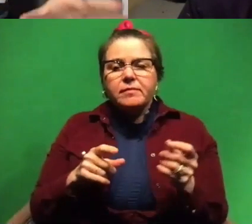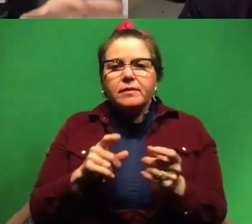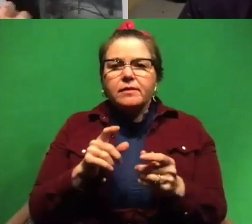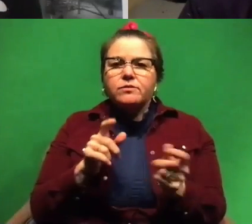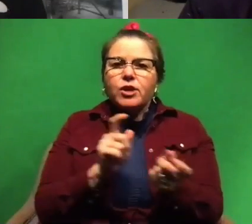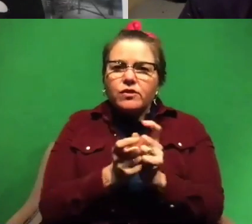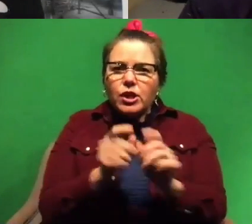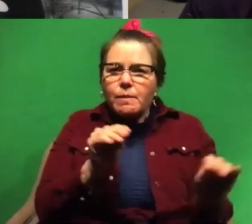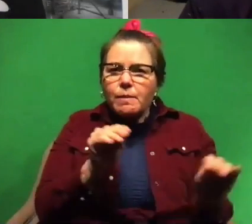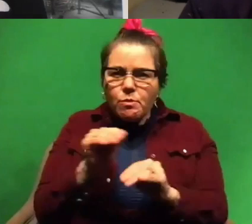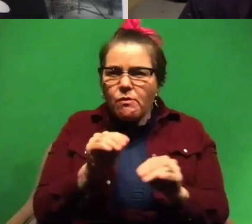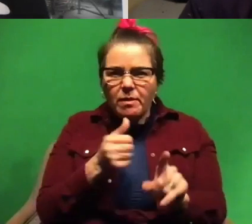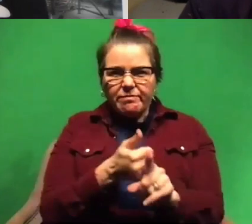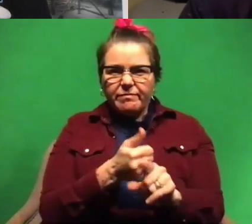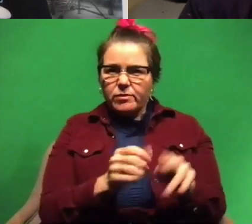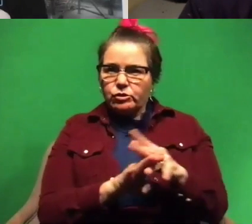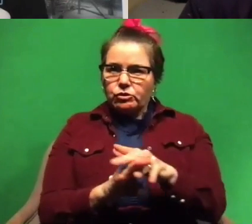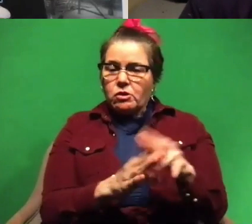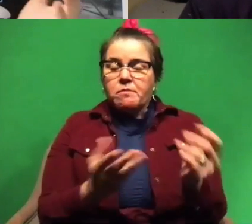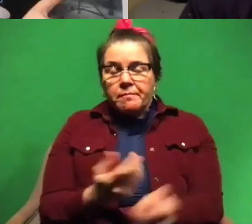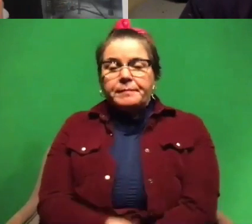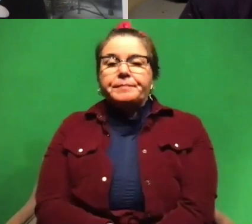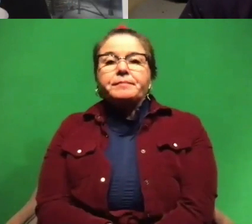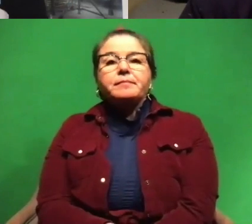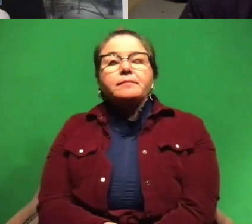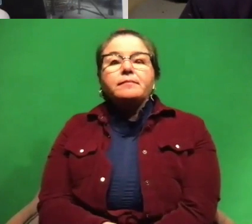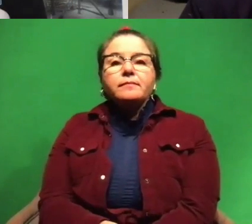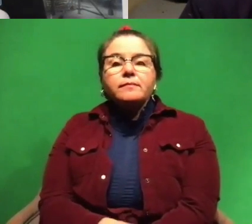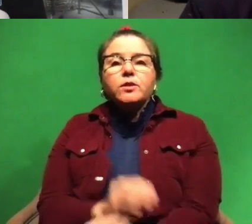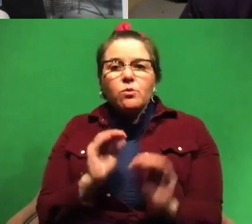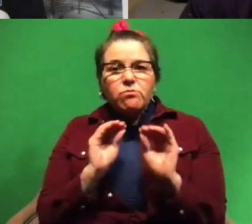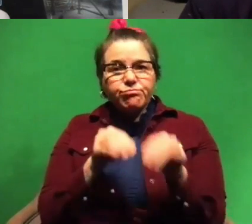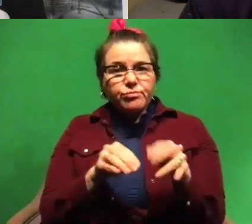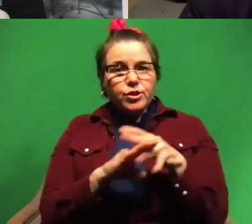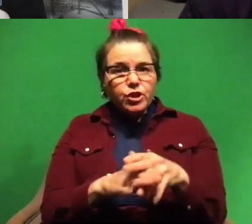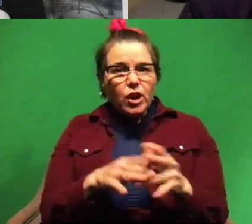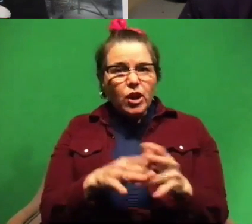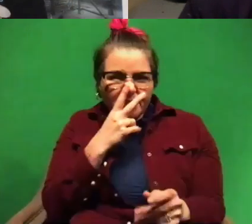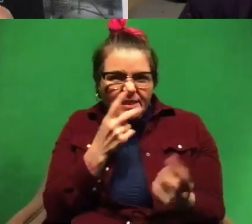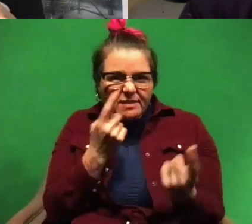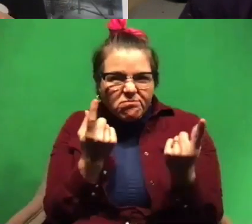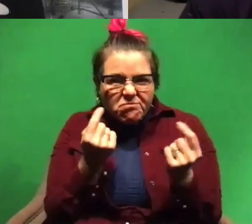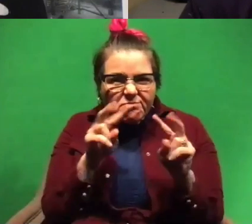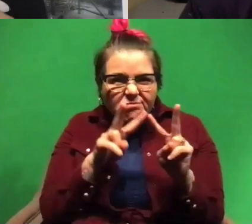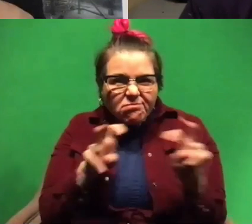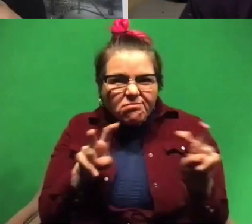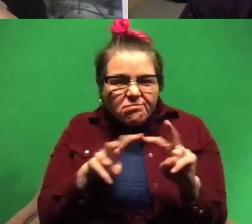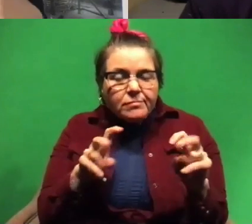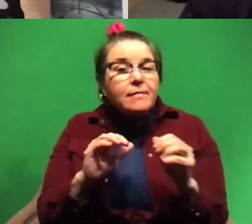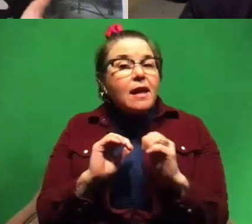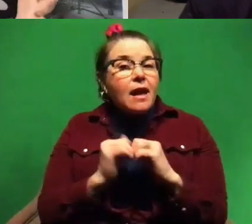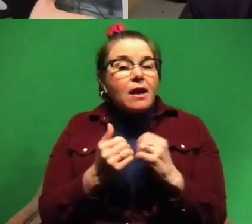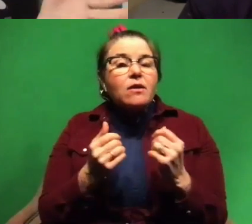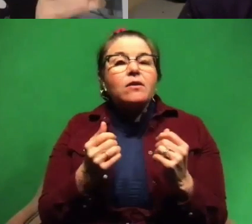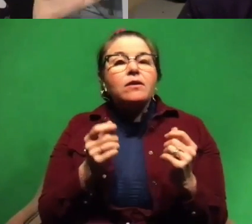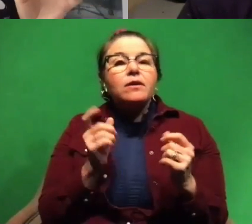movement of the shark that it's on. And so we get to put those on the sharks and see what they're doing. And how we do that is just by